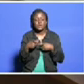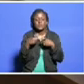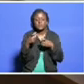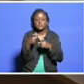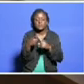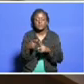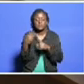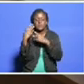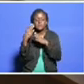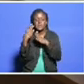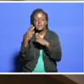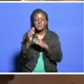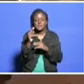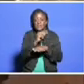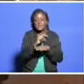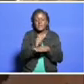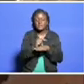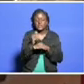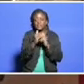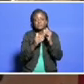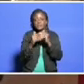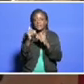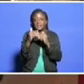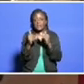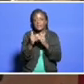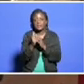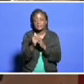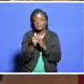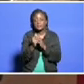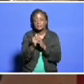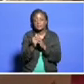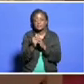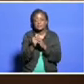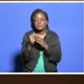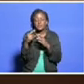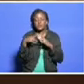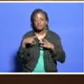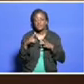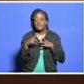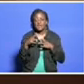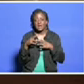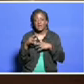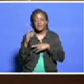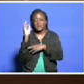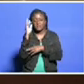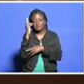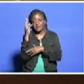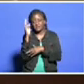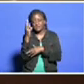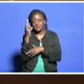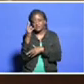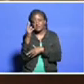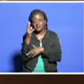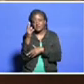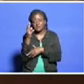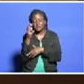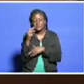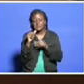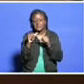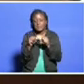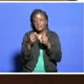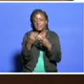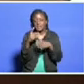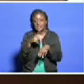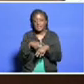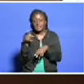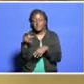Bahamian nation building. Retired rector at St. Matthew's Anglican Church, Canon Crossley Walking, spent many times with his